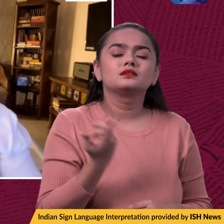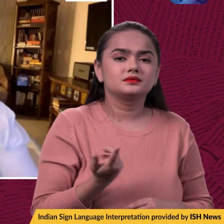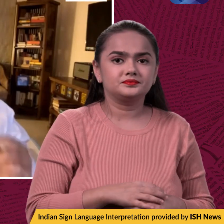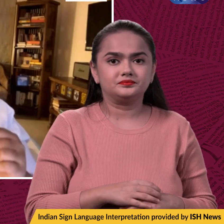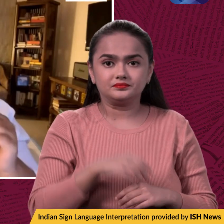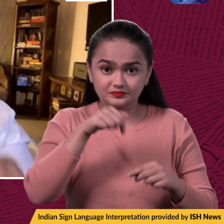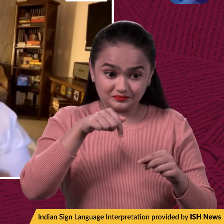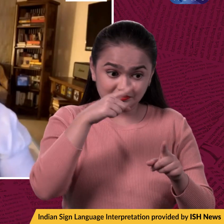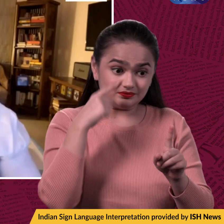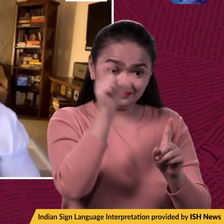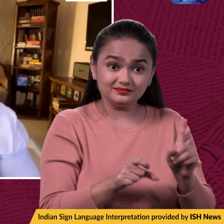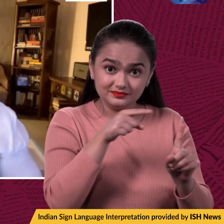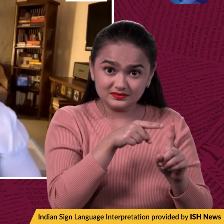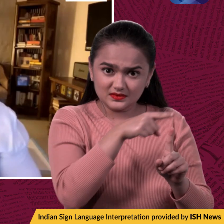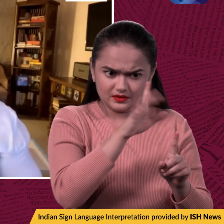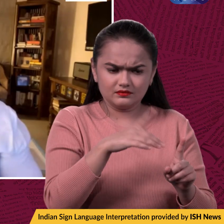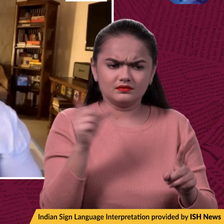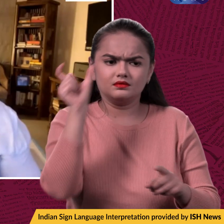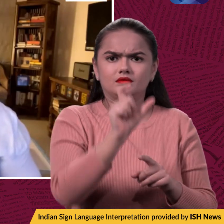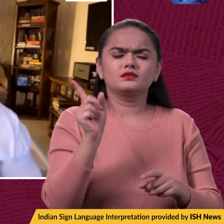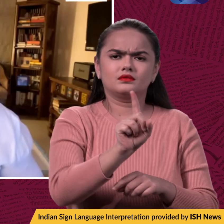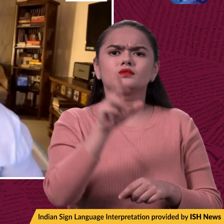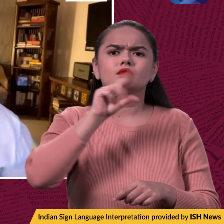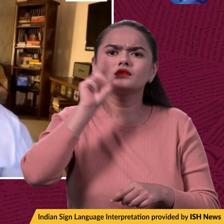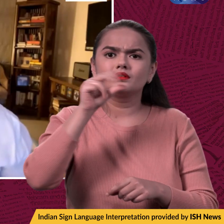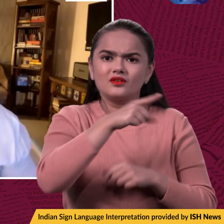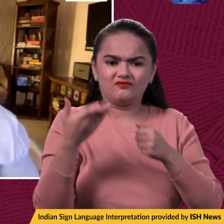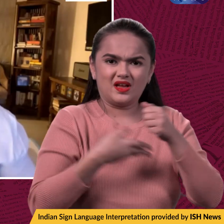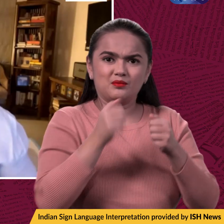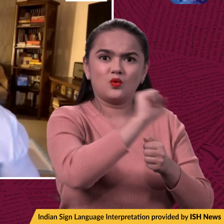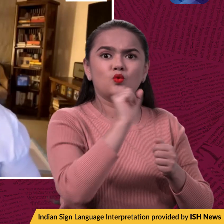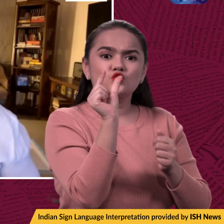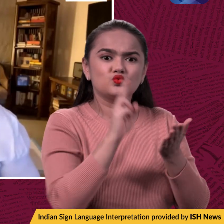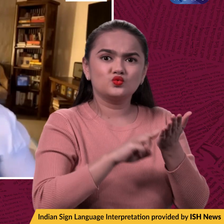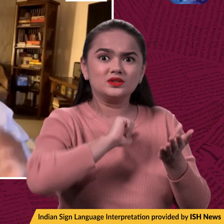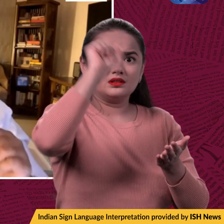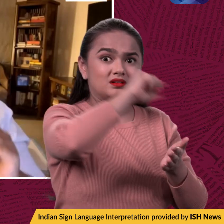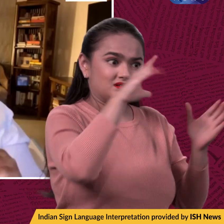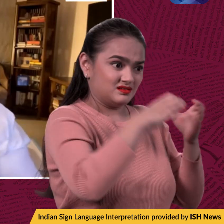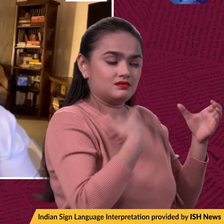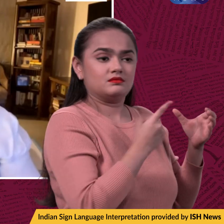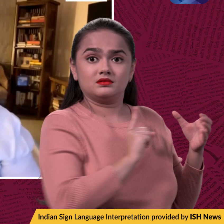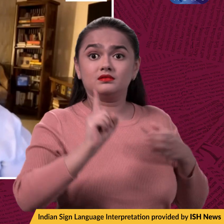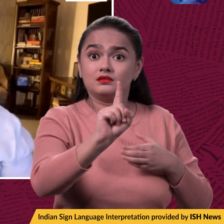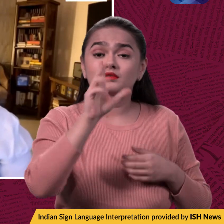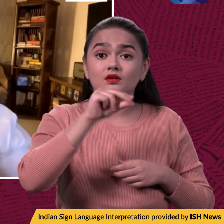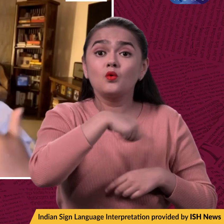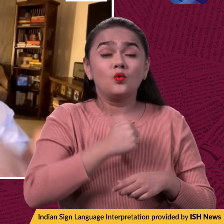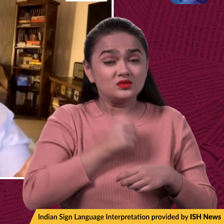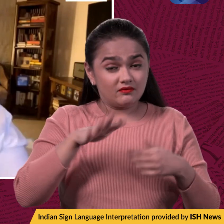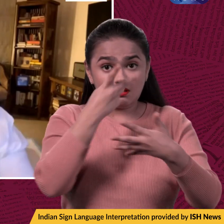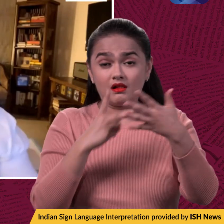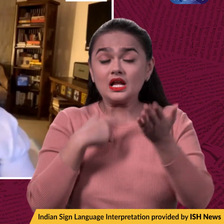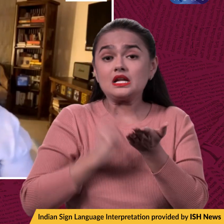YouTube page. He is also a spokesperson representing the farmer unions. And so we've asked him about these fresh demands or